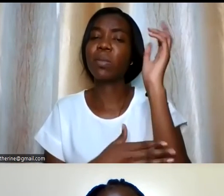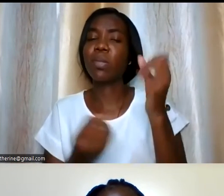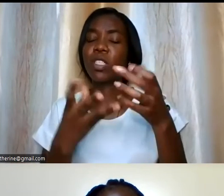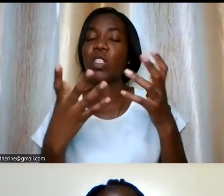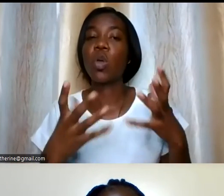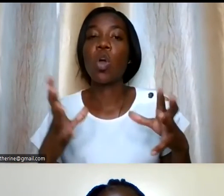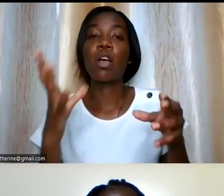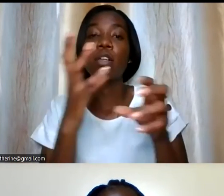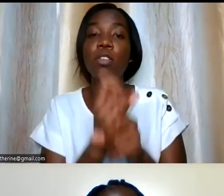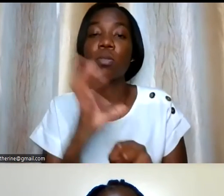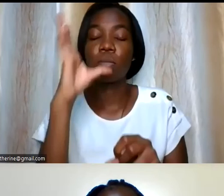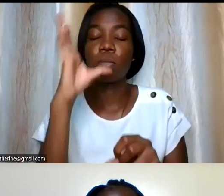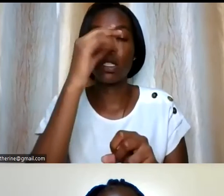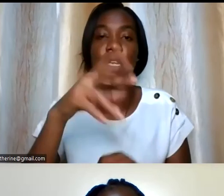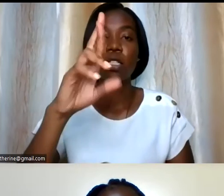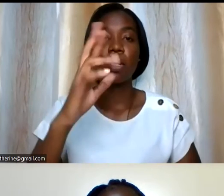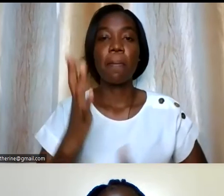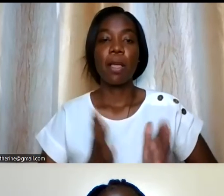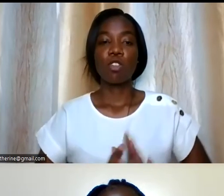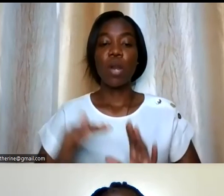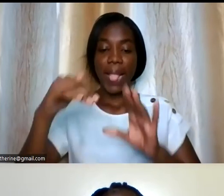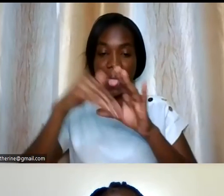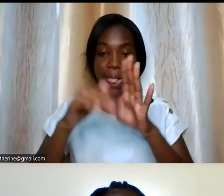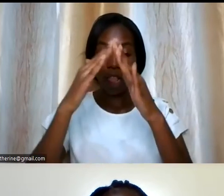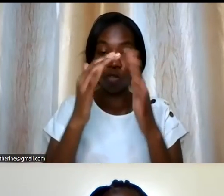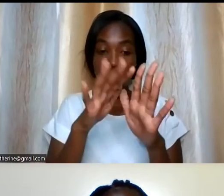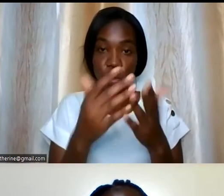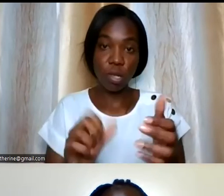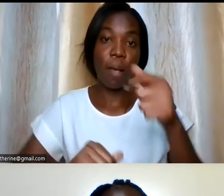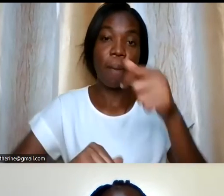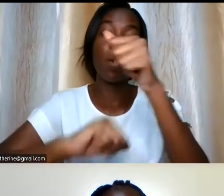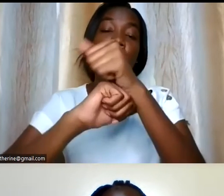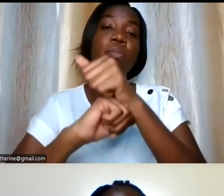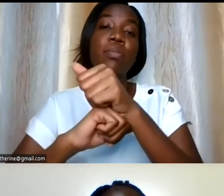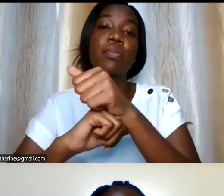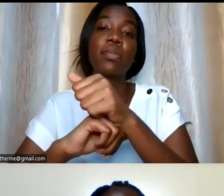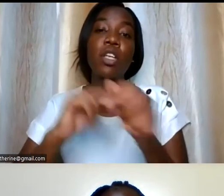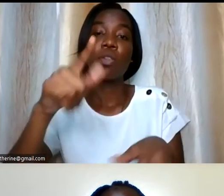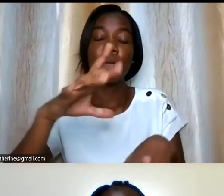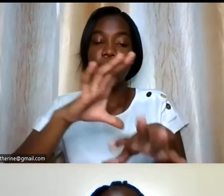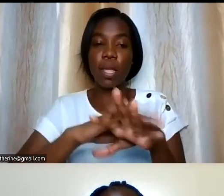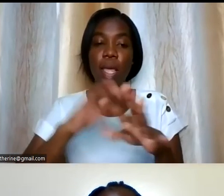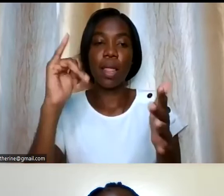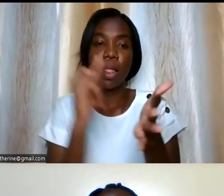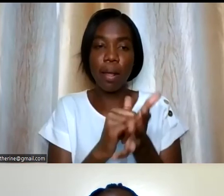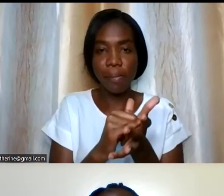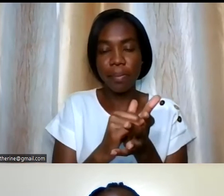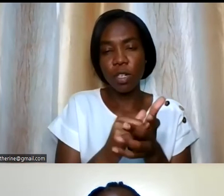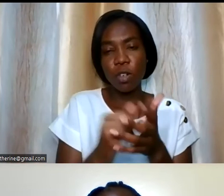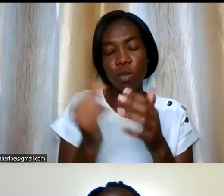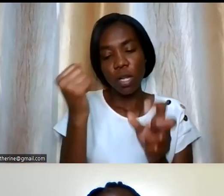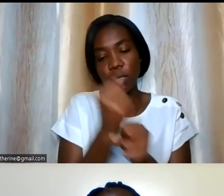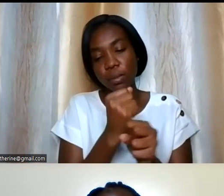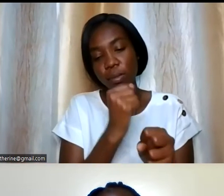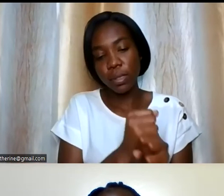a HR person that is in-house or HR support, you will find that they are dealing